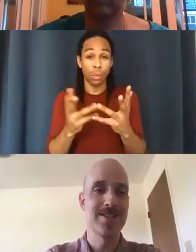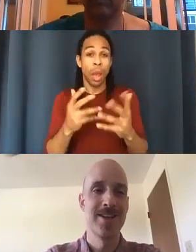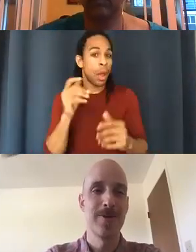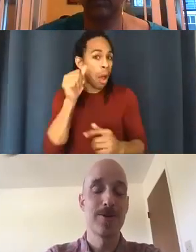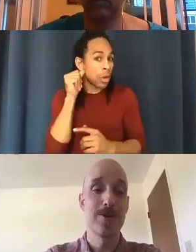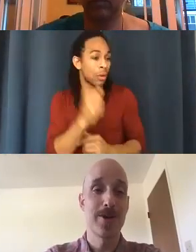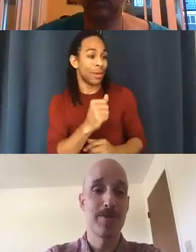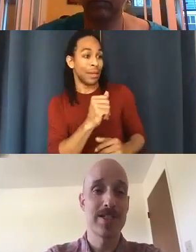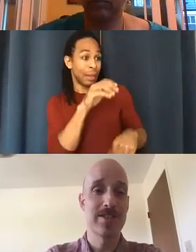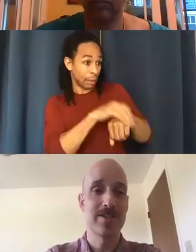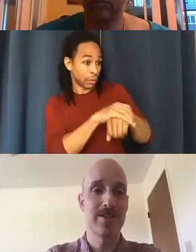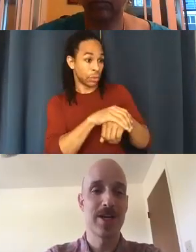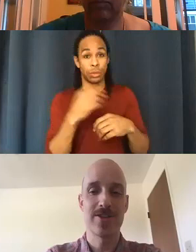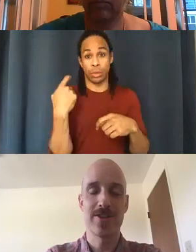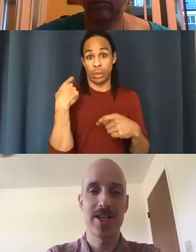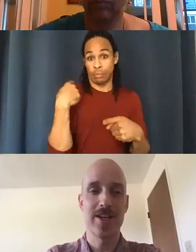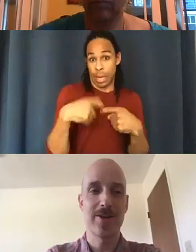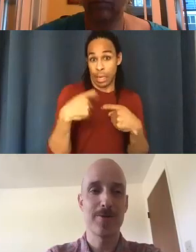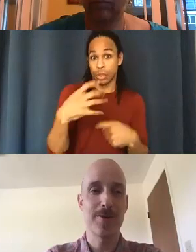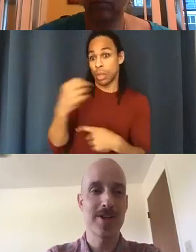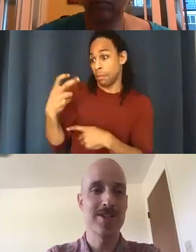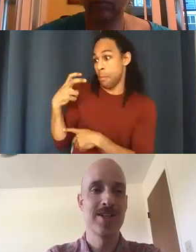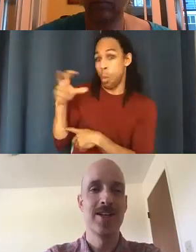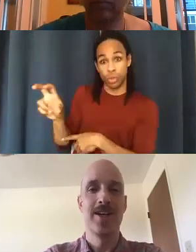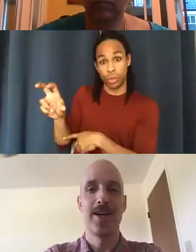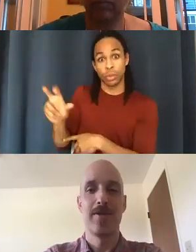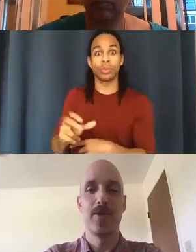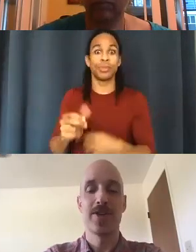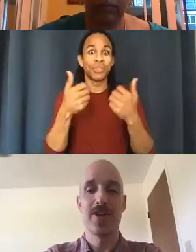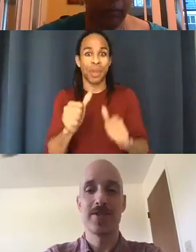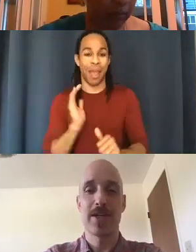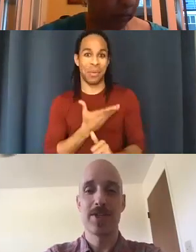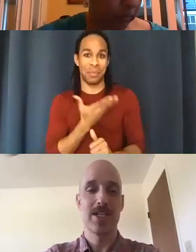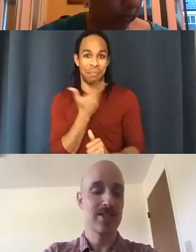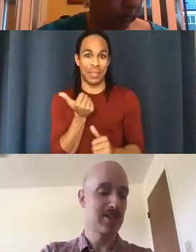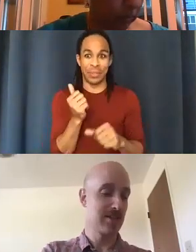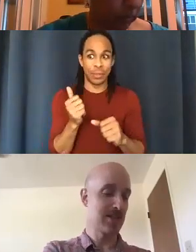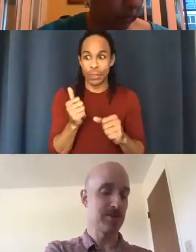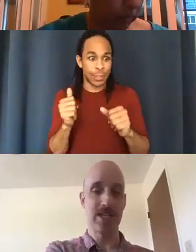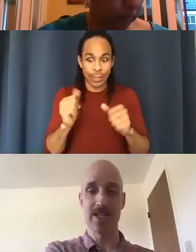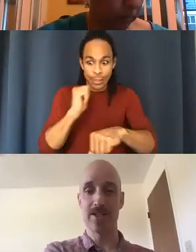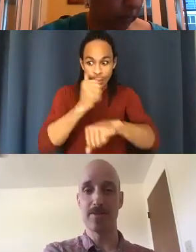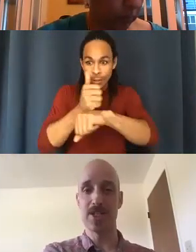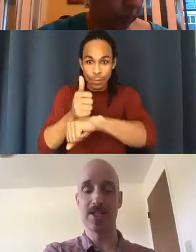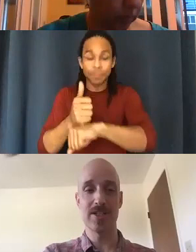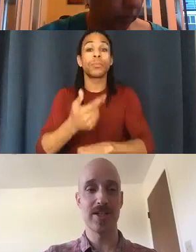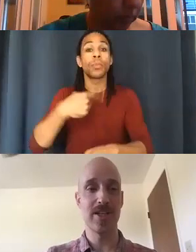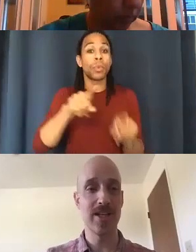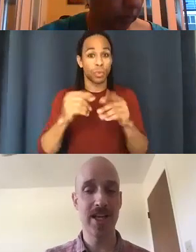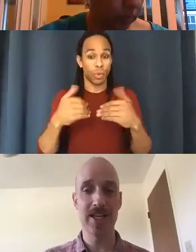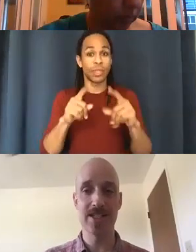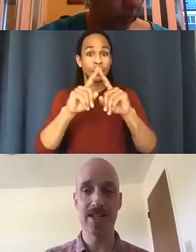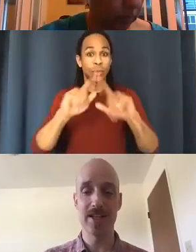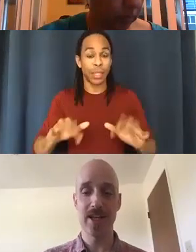Portuguese. We're doing our best to make sure that it all works. We also have simultaneous interpretation